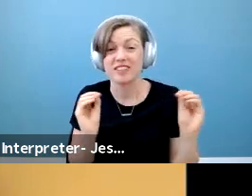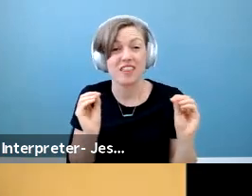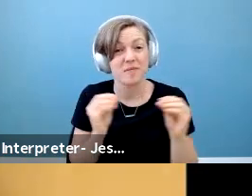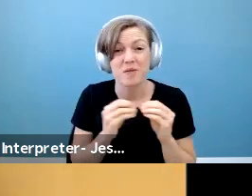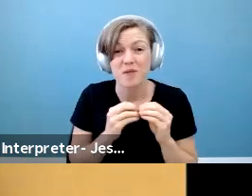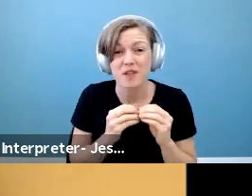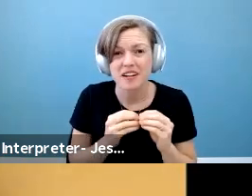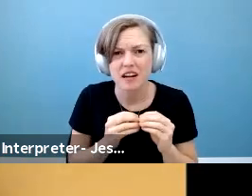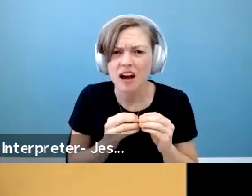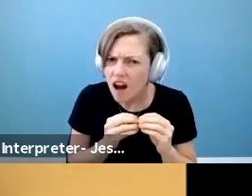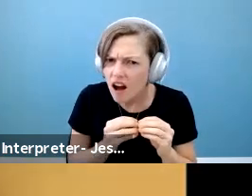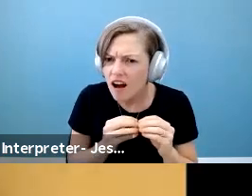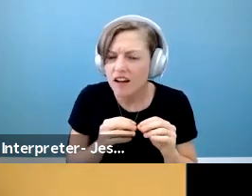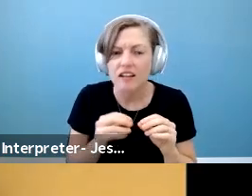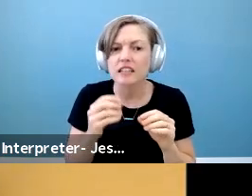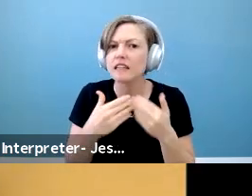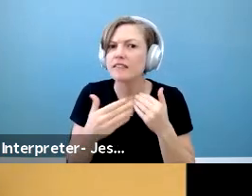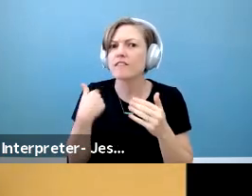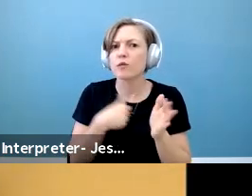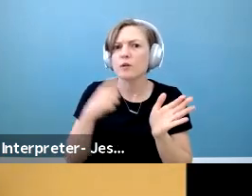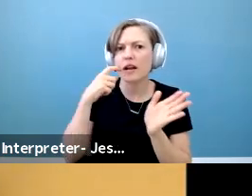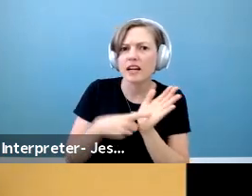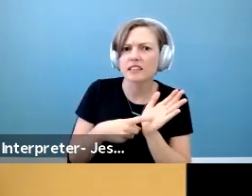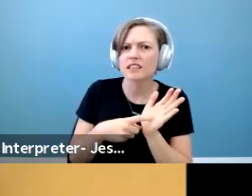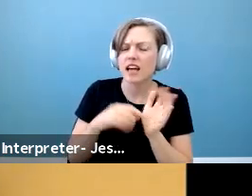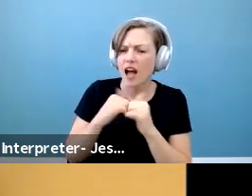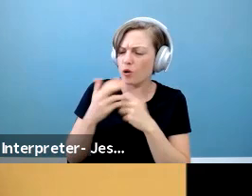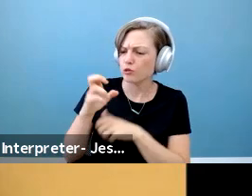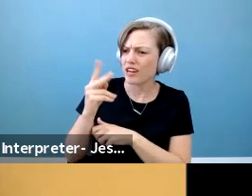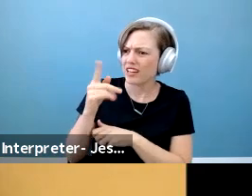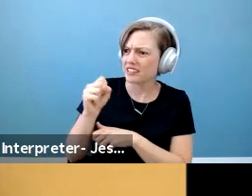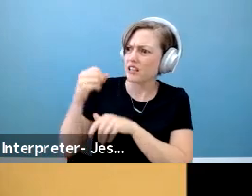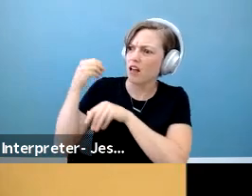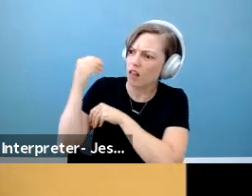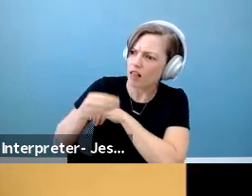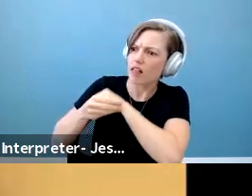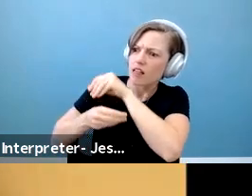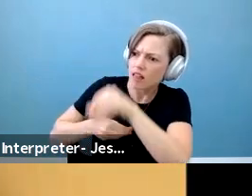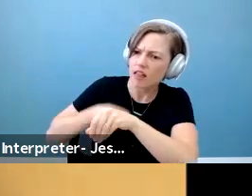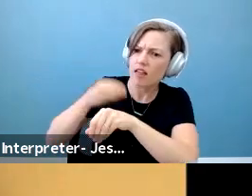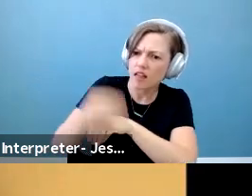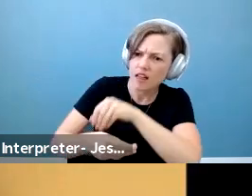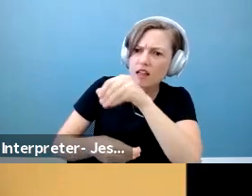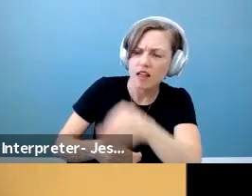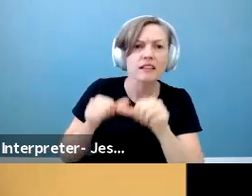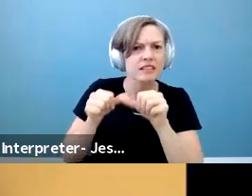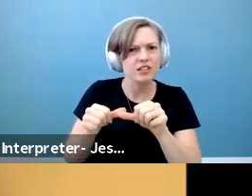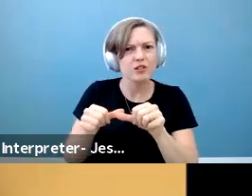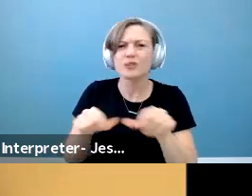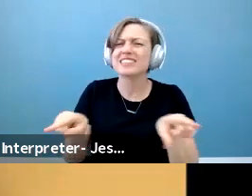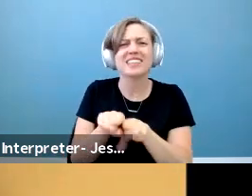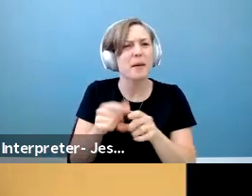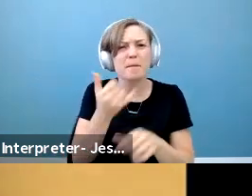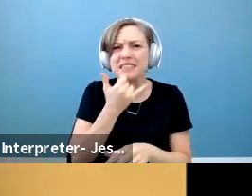But even if we recognize the ways in which eugenics has played out generationally, we continue to make the mistake